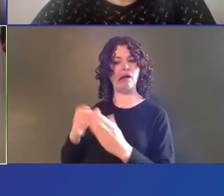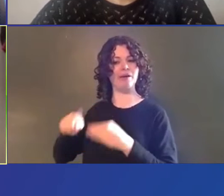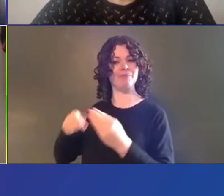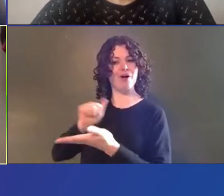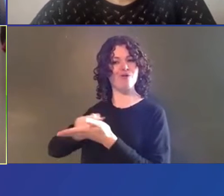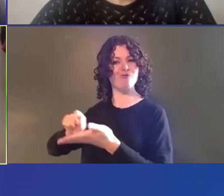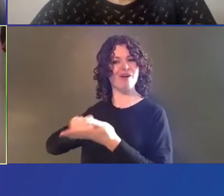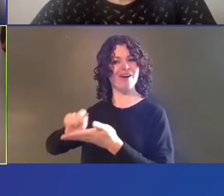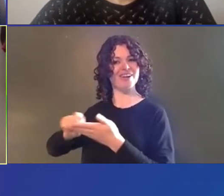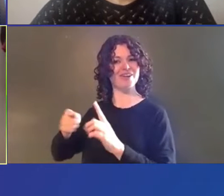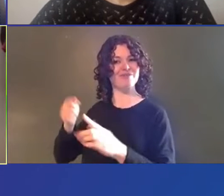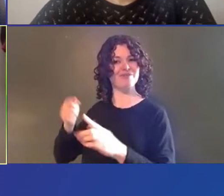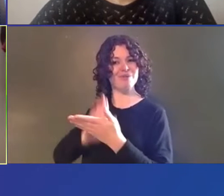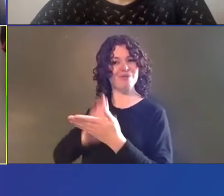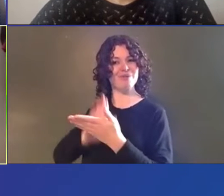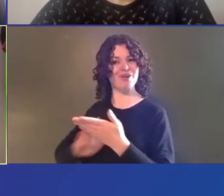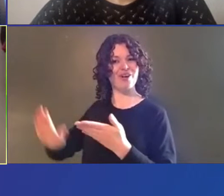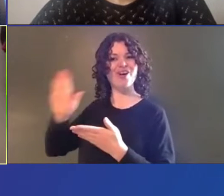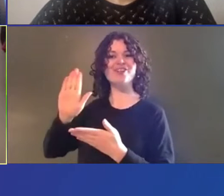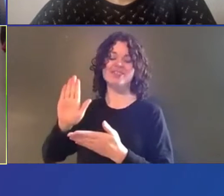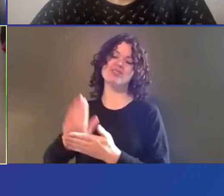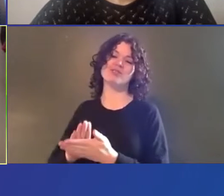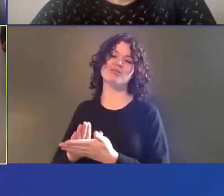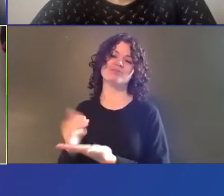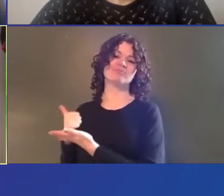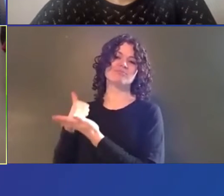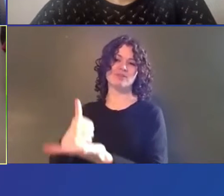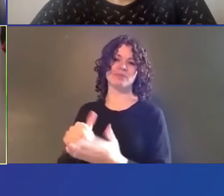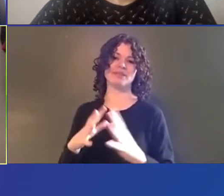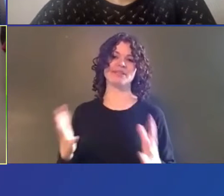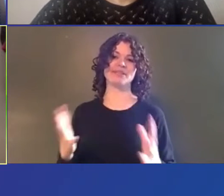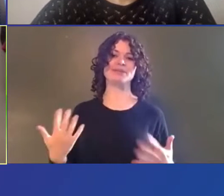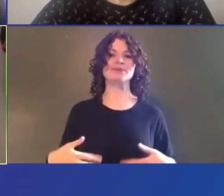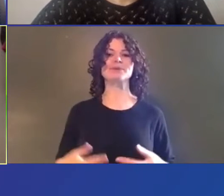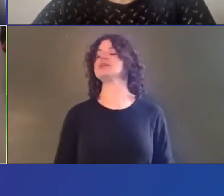again. So I know that we are